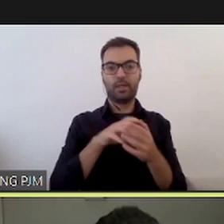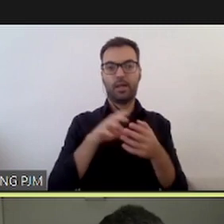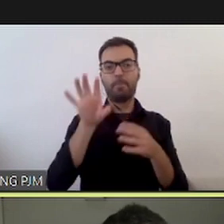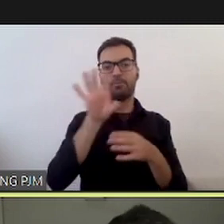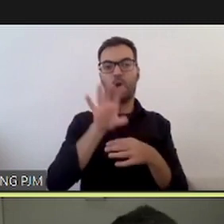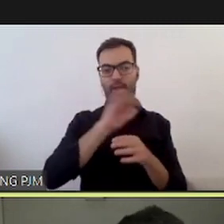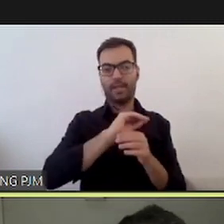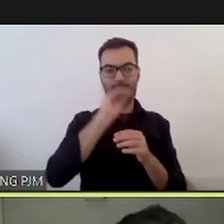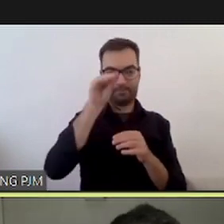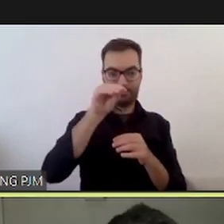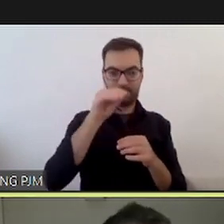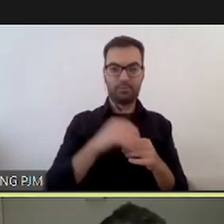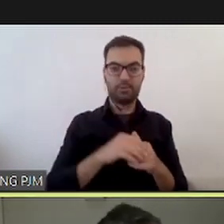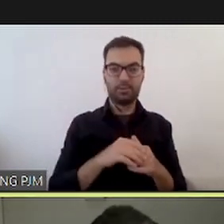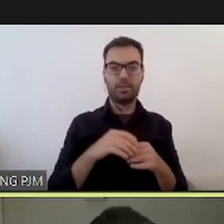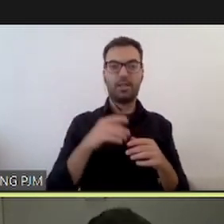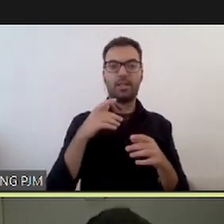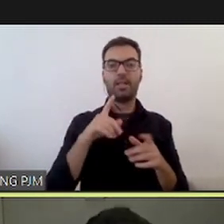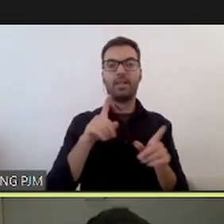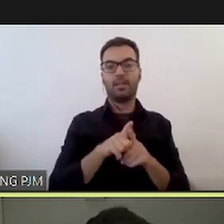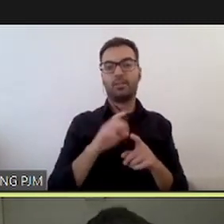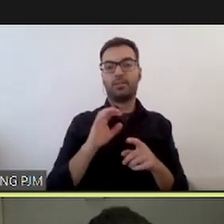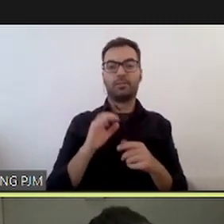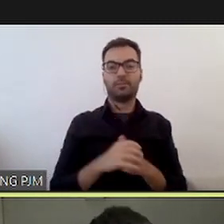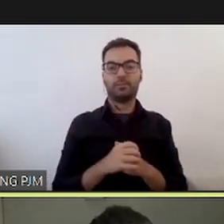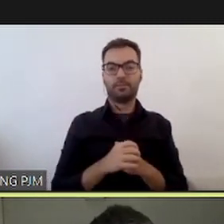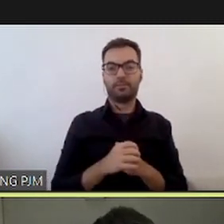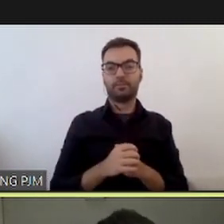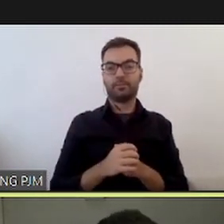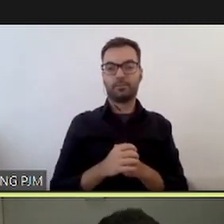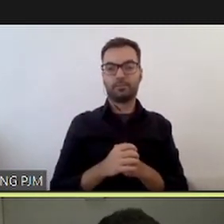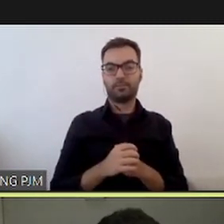browser. You can also have your own instance